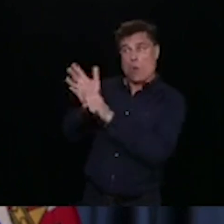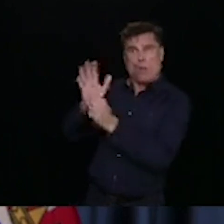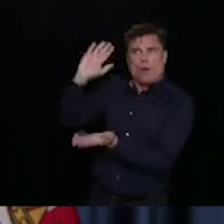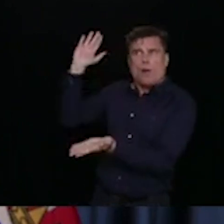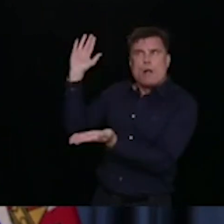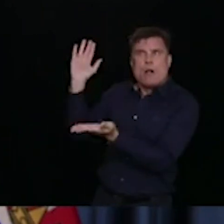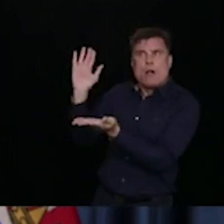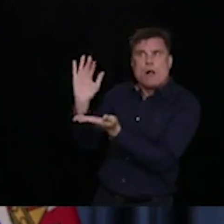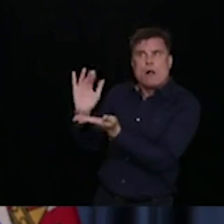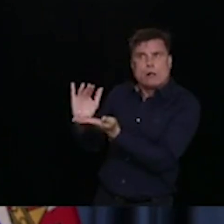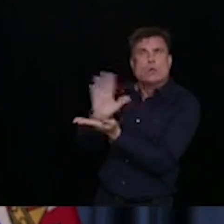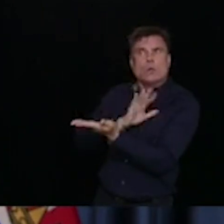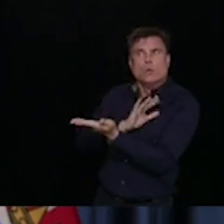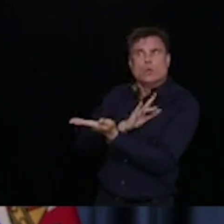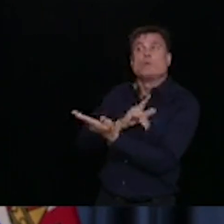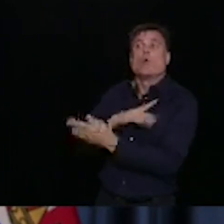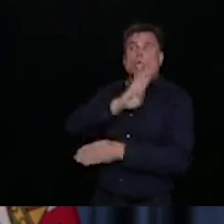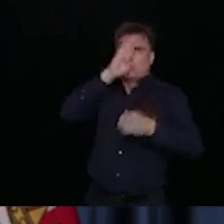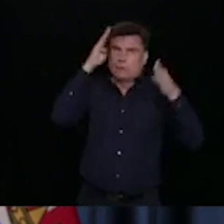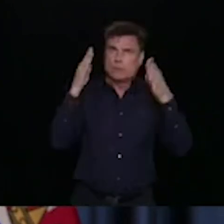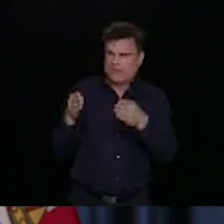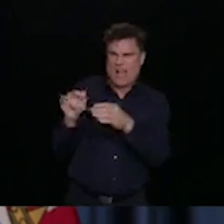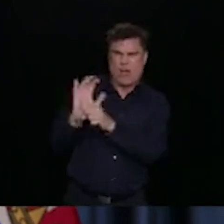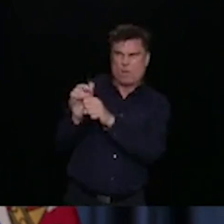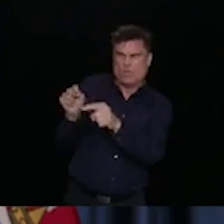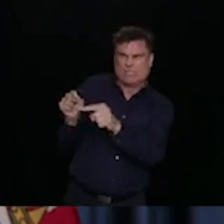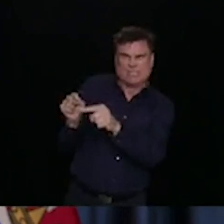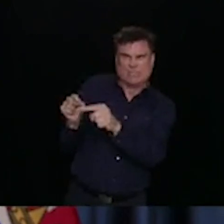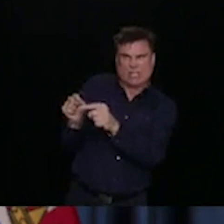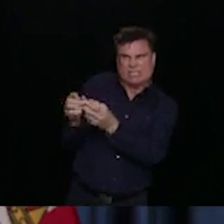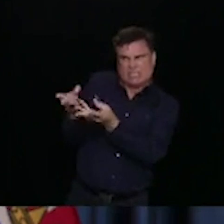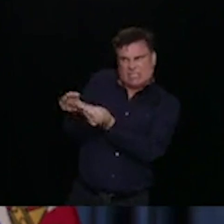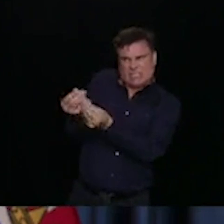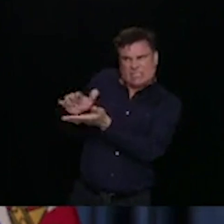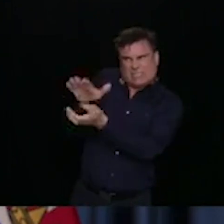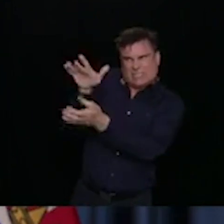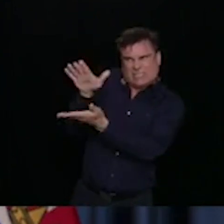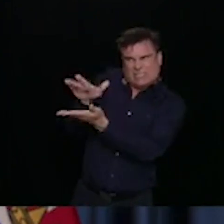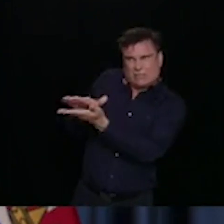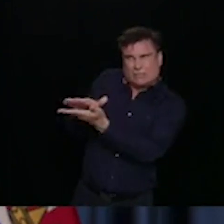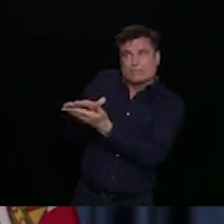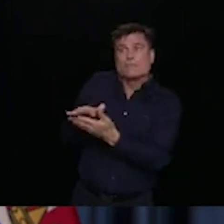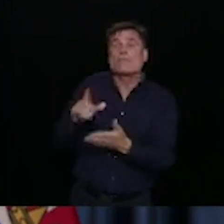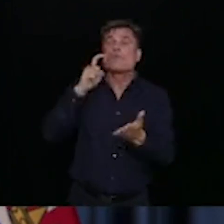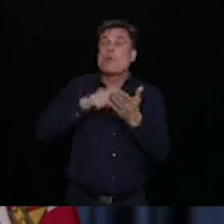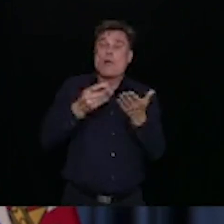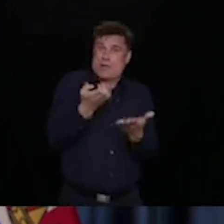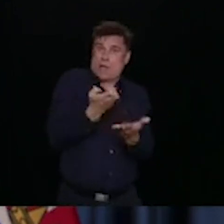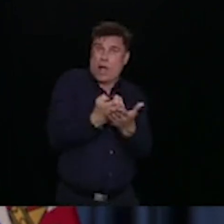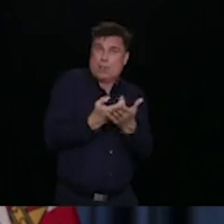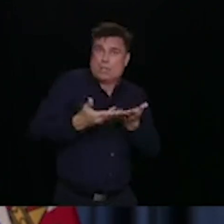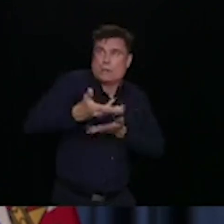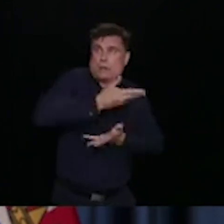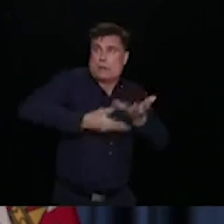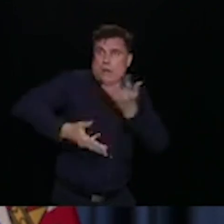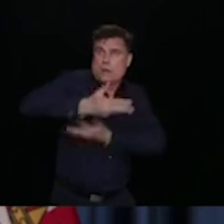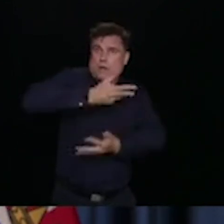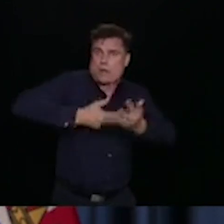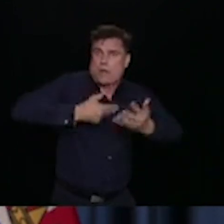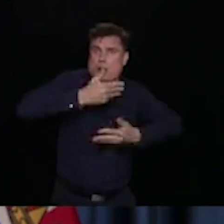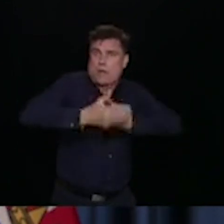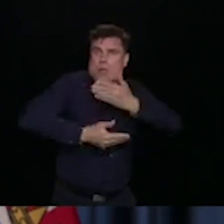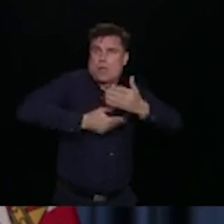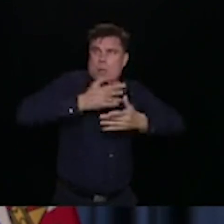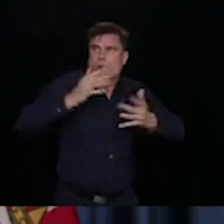are tackling the public health issues head on, but also recognizing that our economy needs to continue to operate. Dr. Henry was